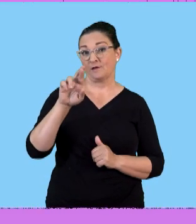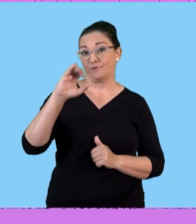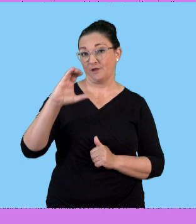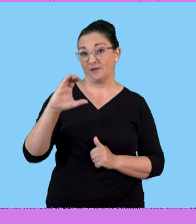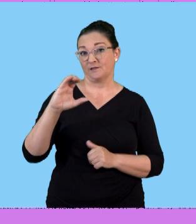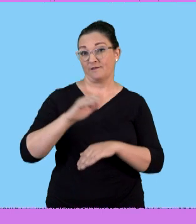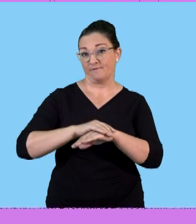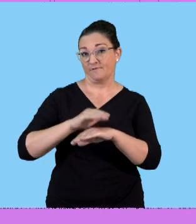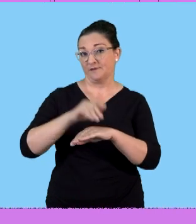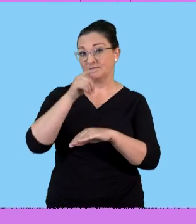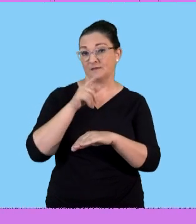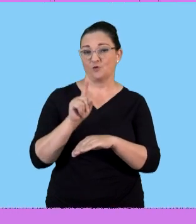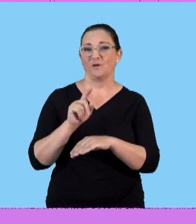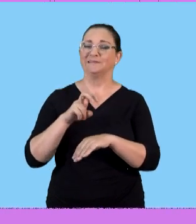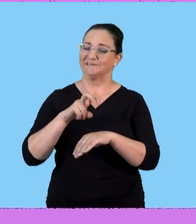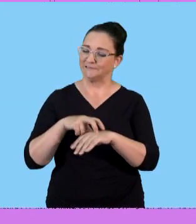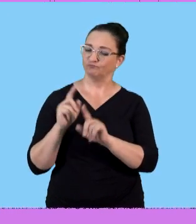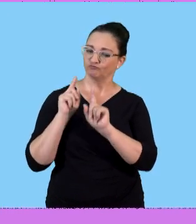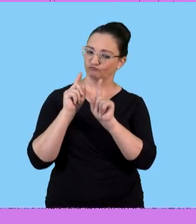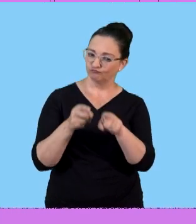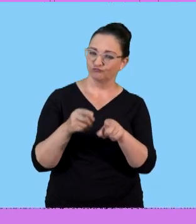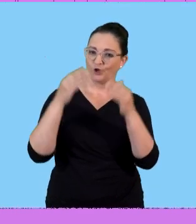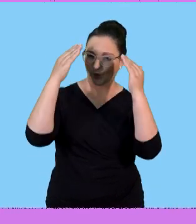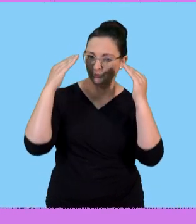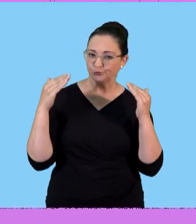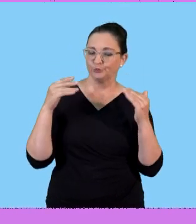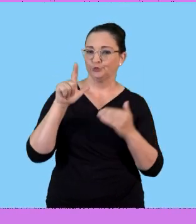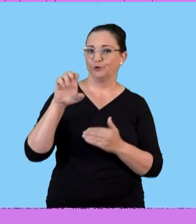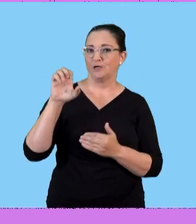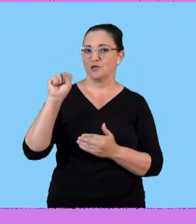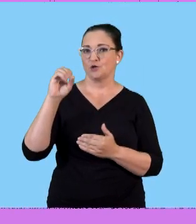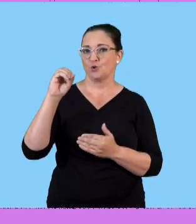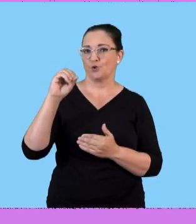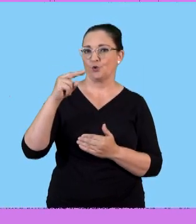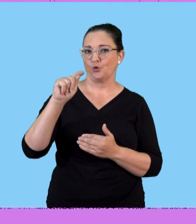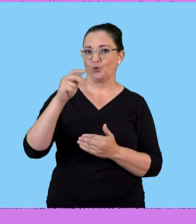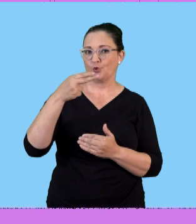of Eric's friends suggests that he must visit Lesotho. Right, so here's Lesotho.